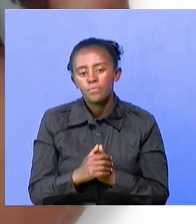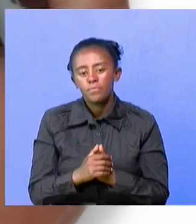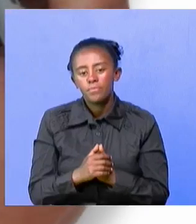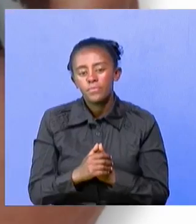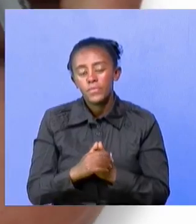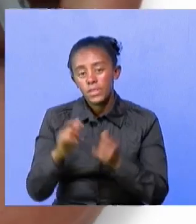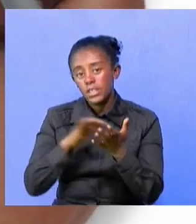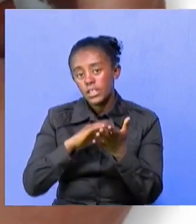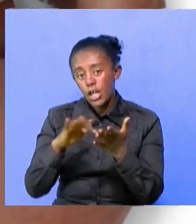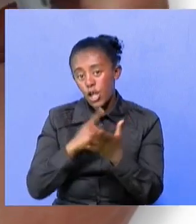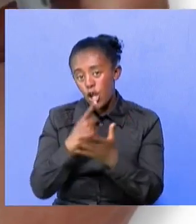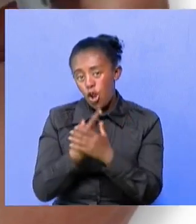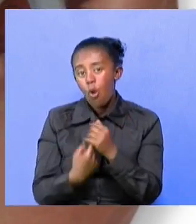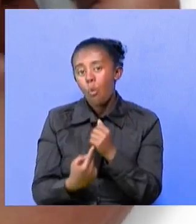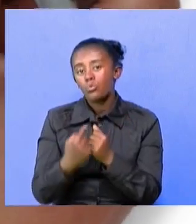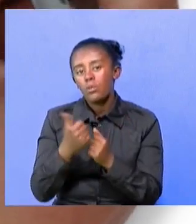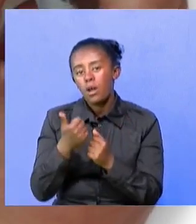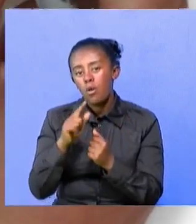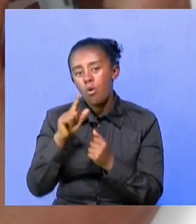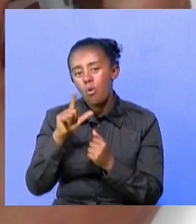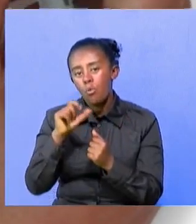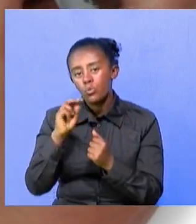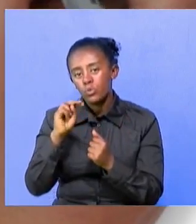Sitting alone.